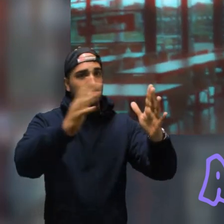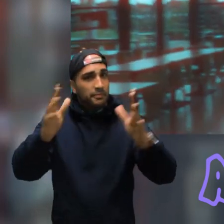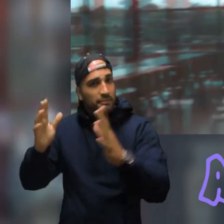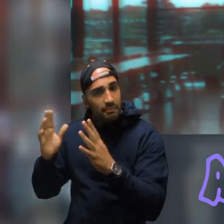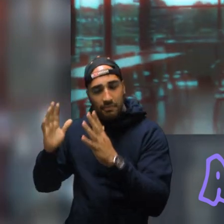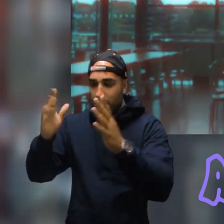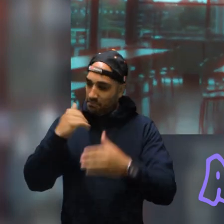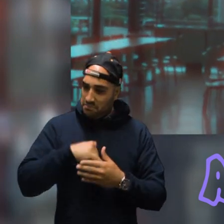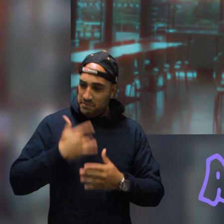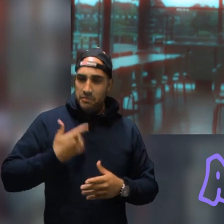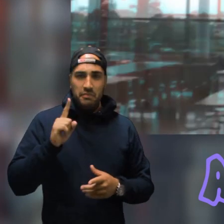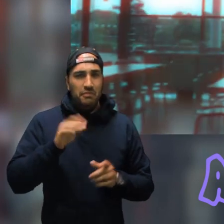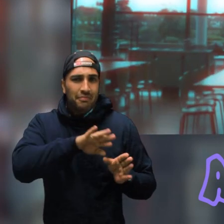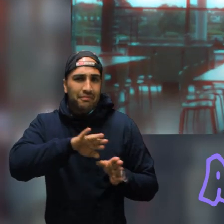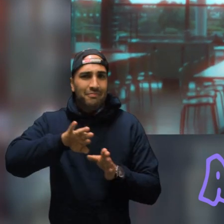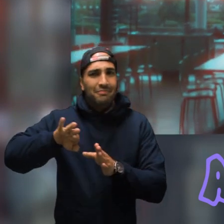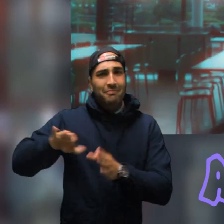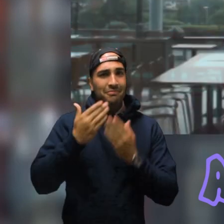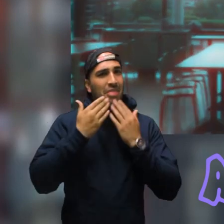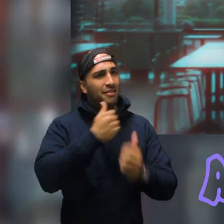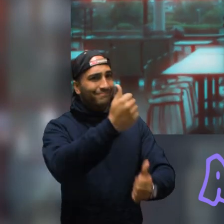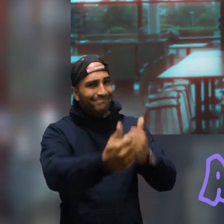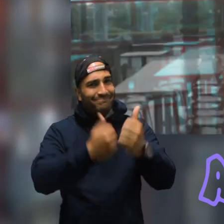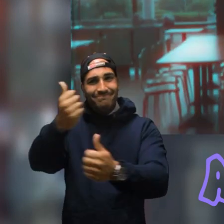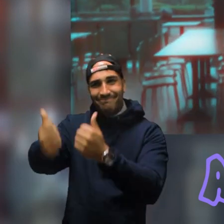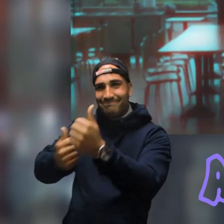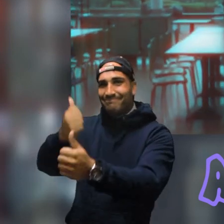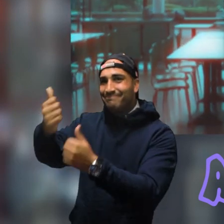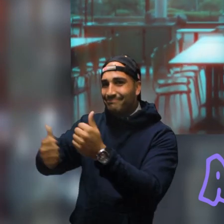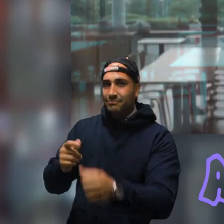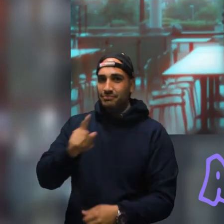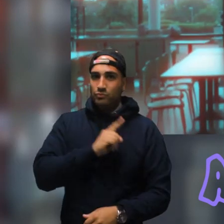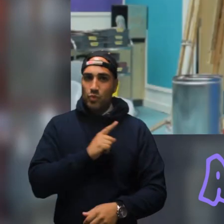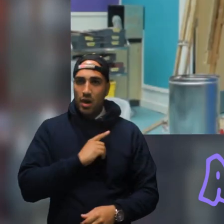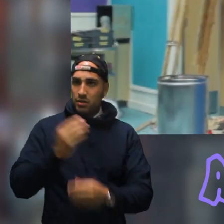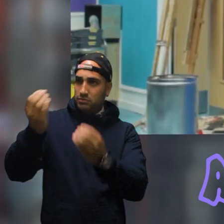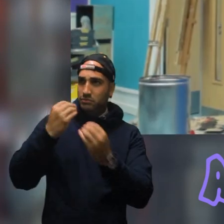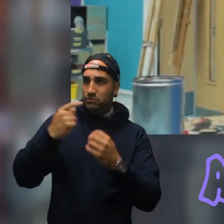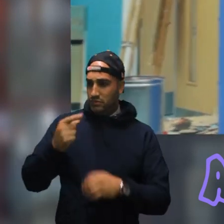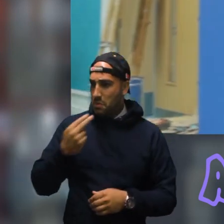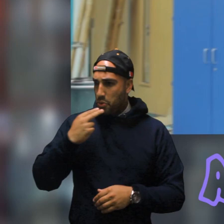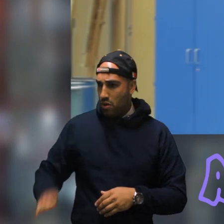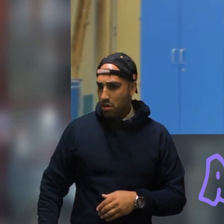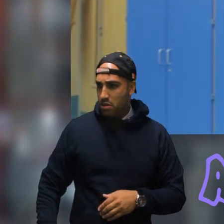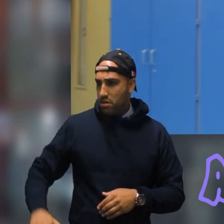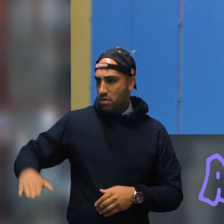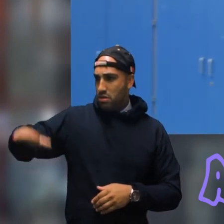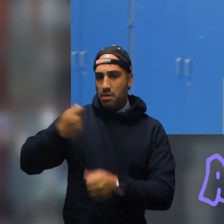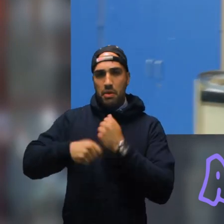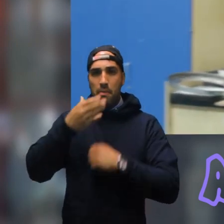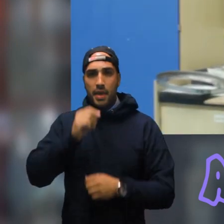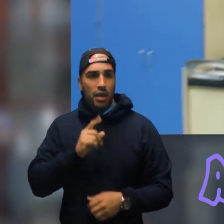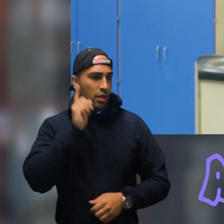of applause, just clap for them. All of your feelings aside, give thanks to them. Cause the teaching sometimes they can turn